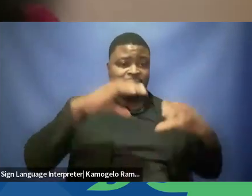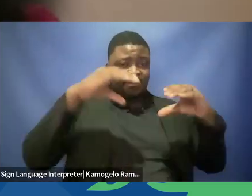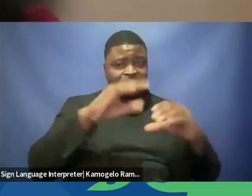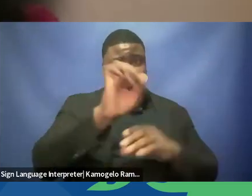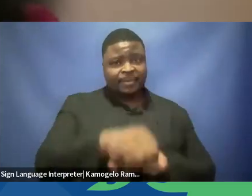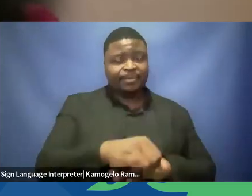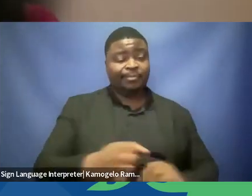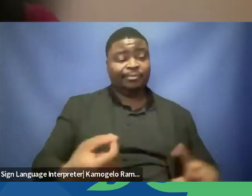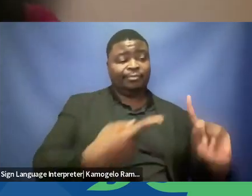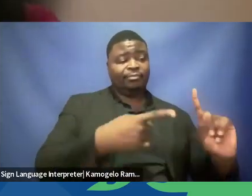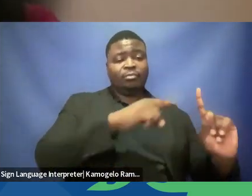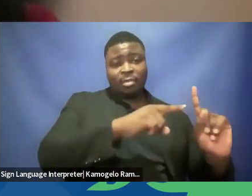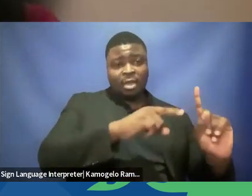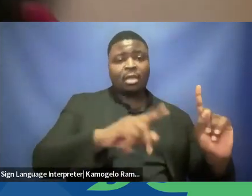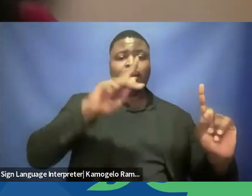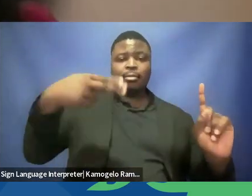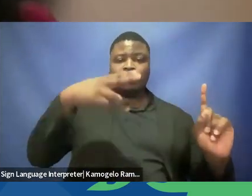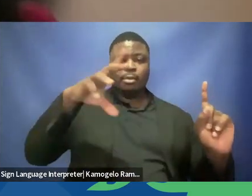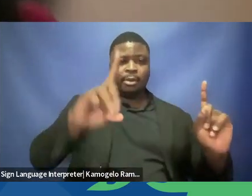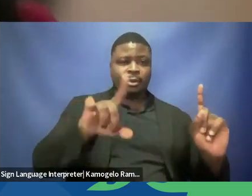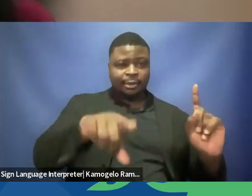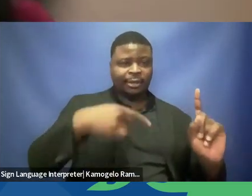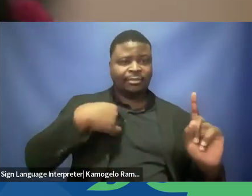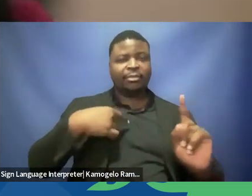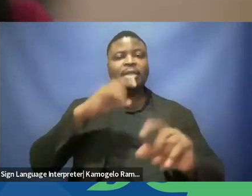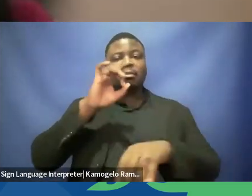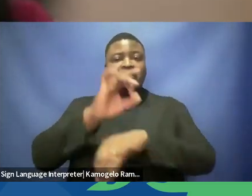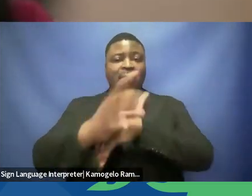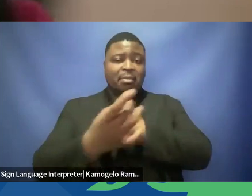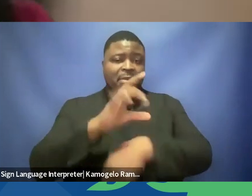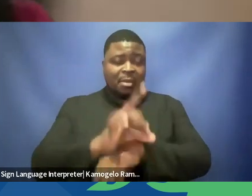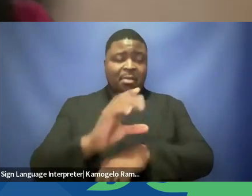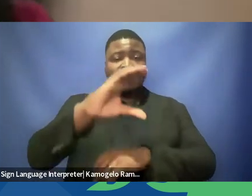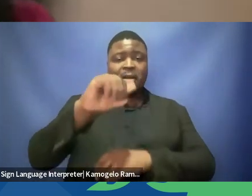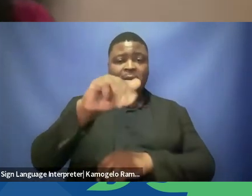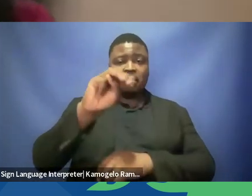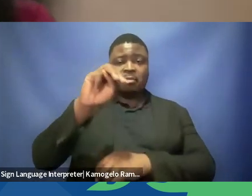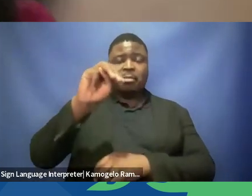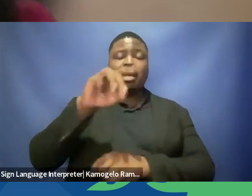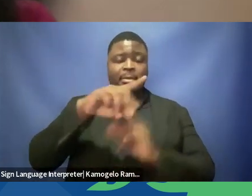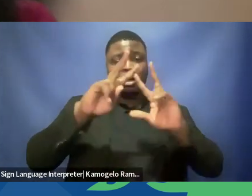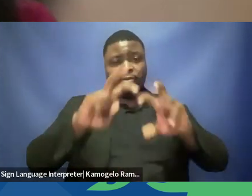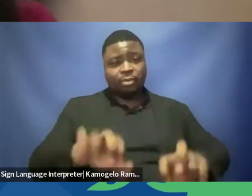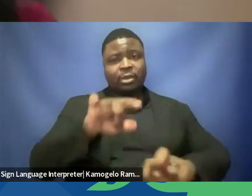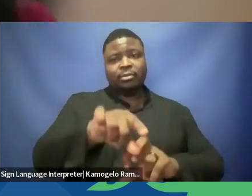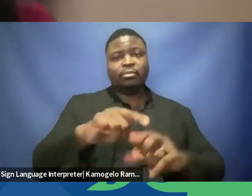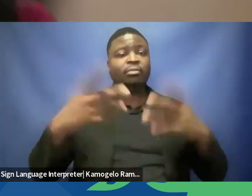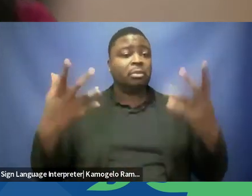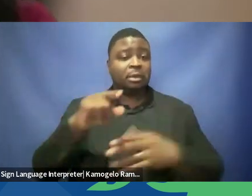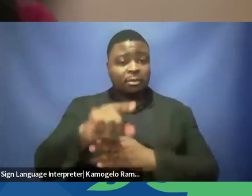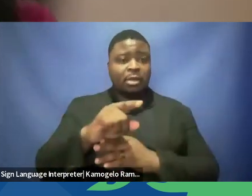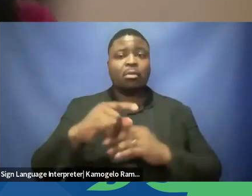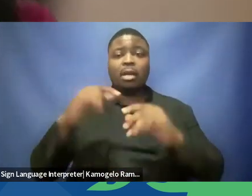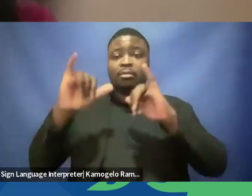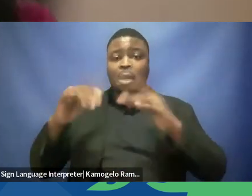a PhD, is a research and counseling psychologist, working alongside Out Wellbeing in Pretoria, specializing